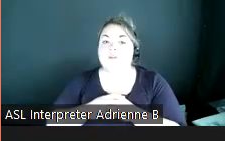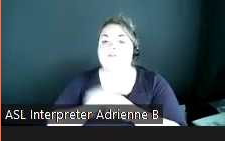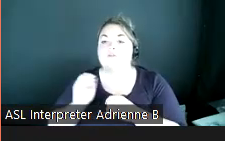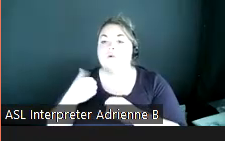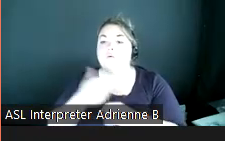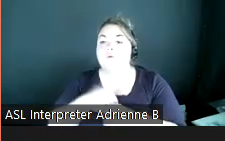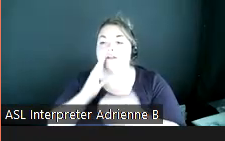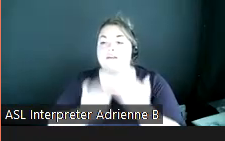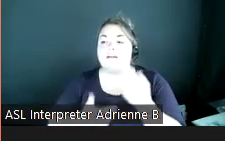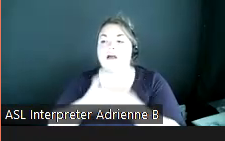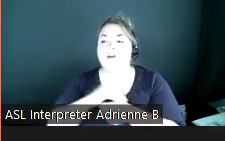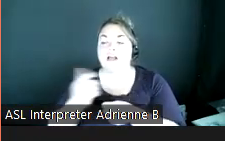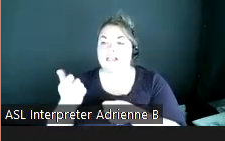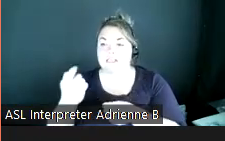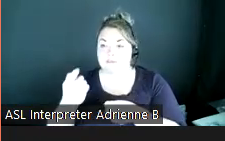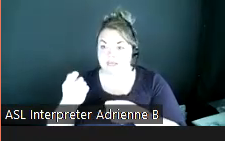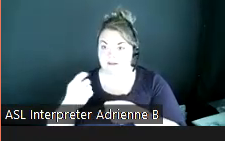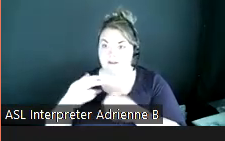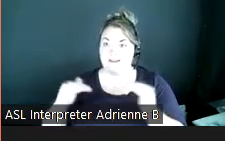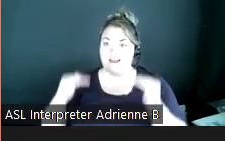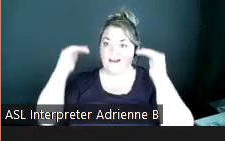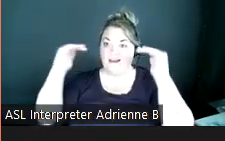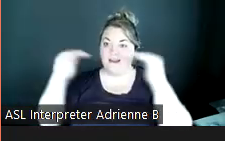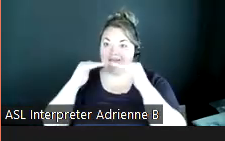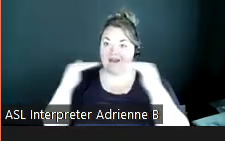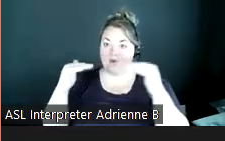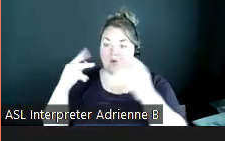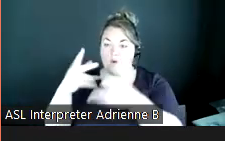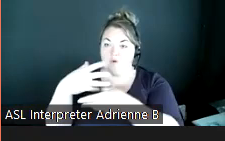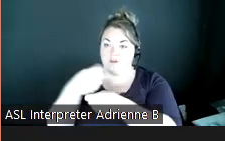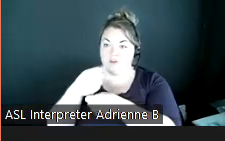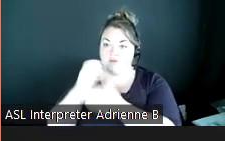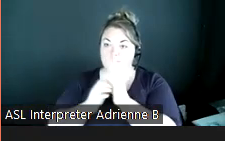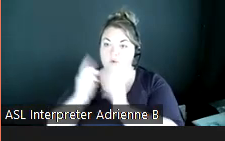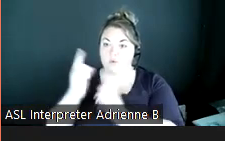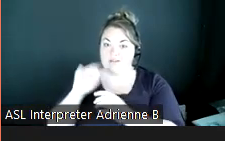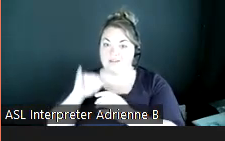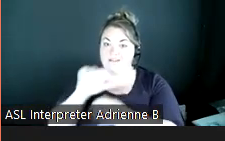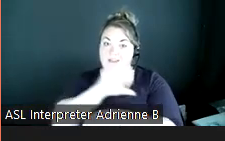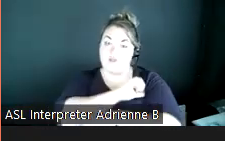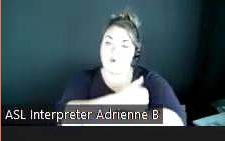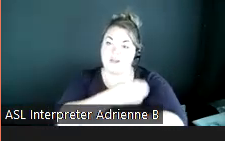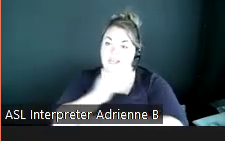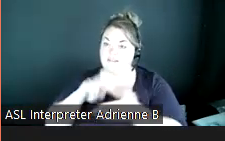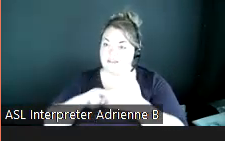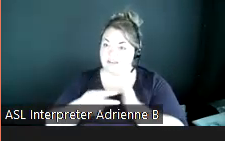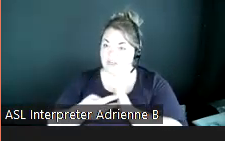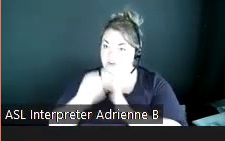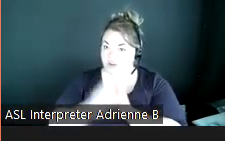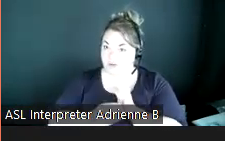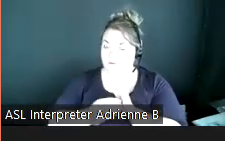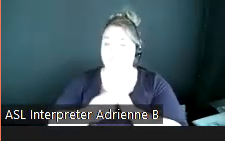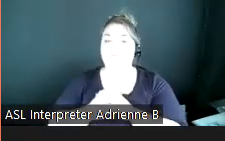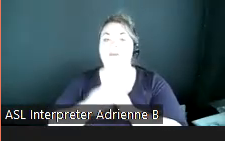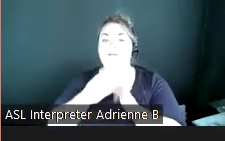going to cover a little bit of a high-level overview of chapter 1, which is our authority and definitions chapter. The main